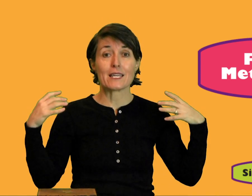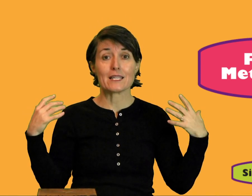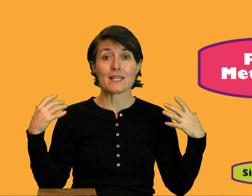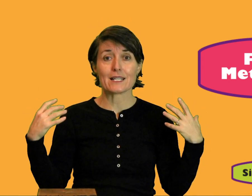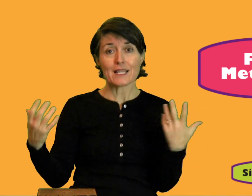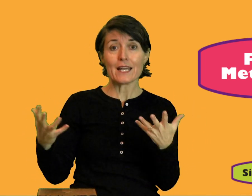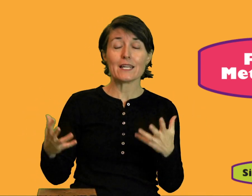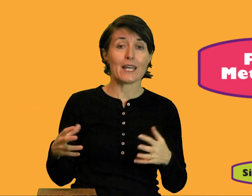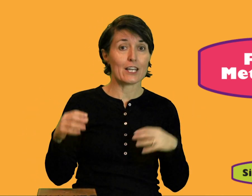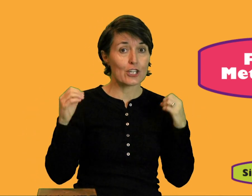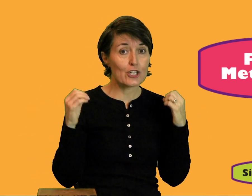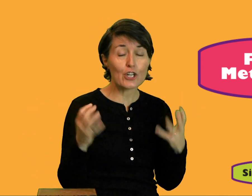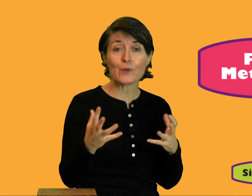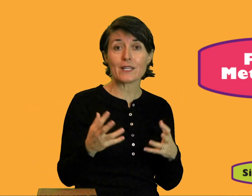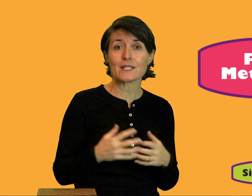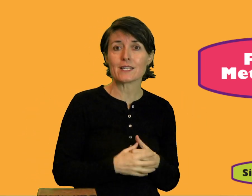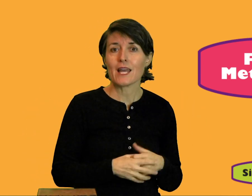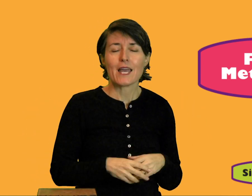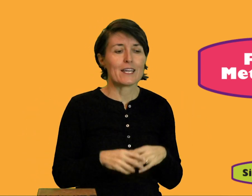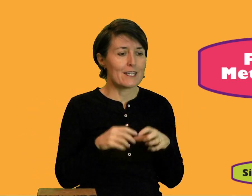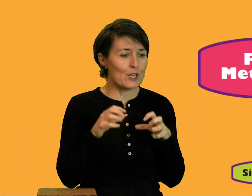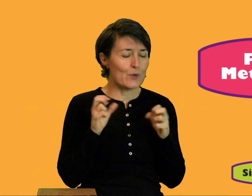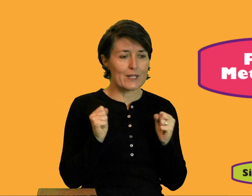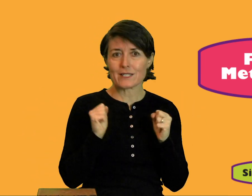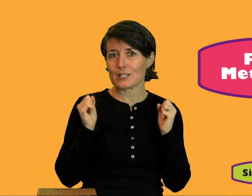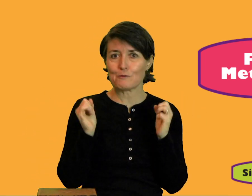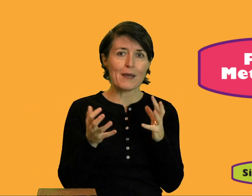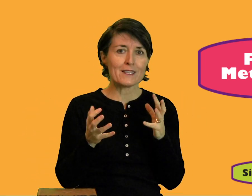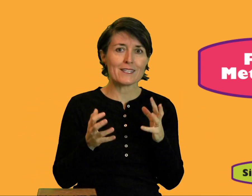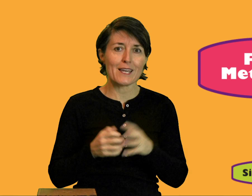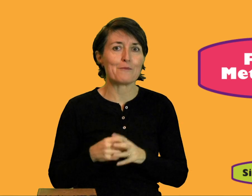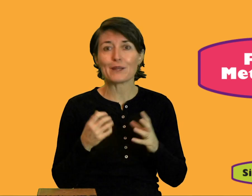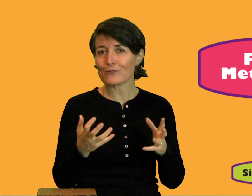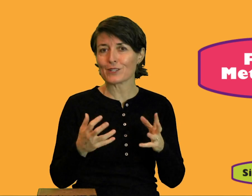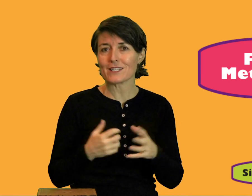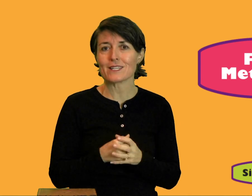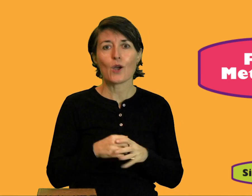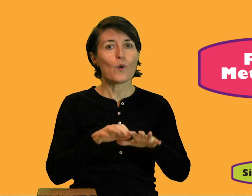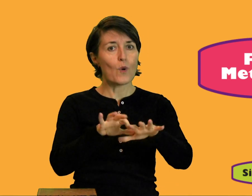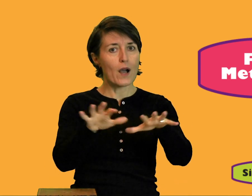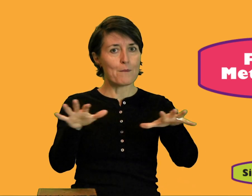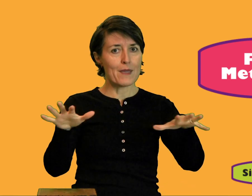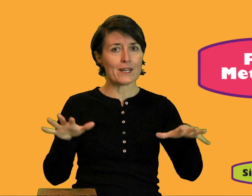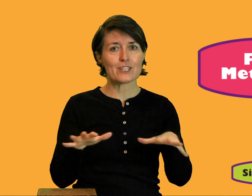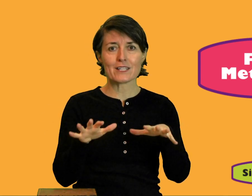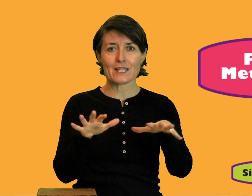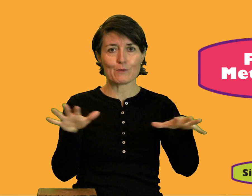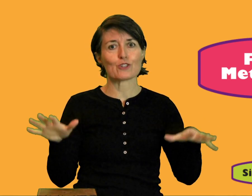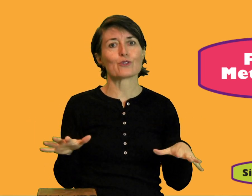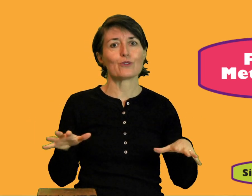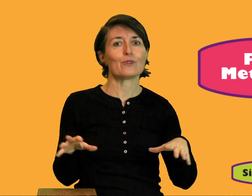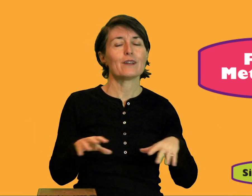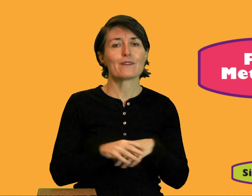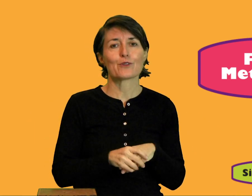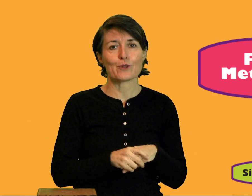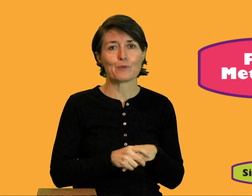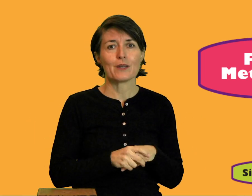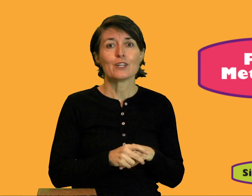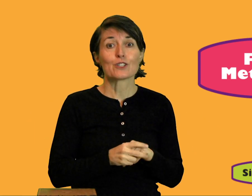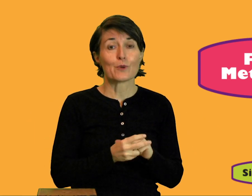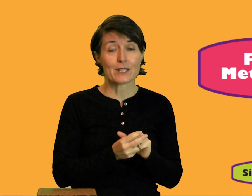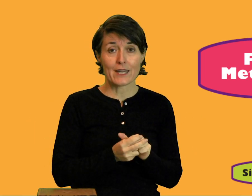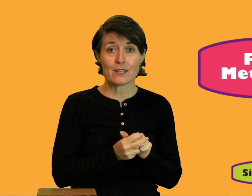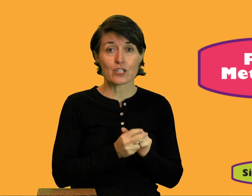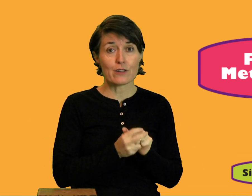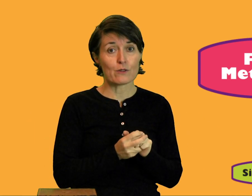kids excited and curious and increased suspense and playfulness while managing to keep control of the